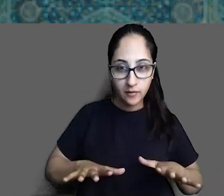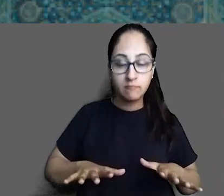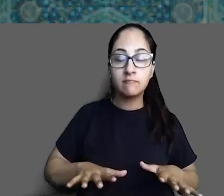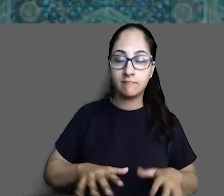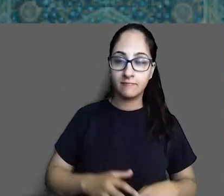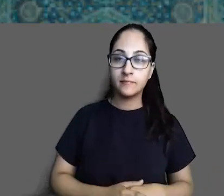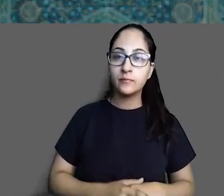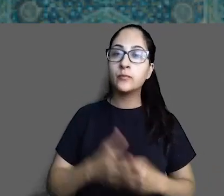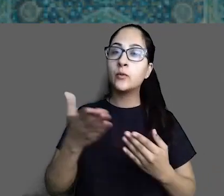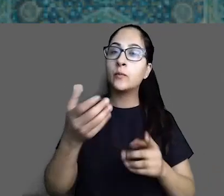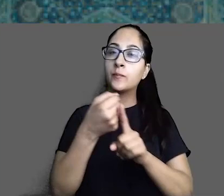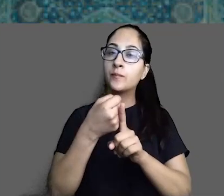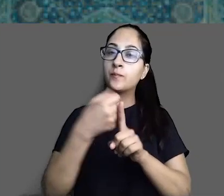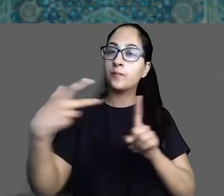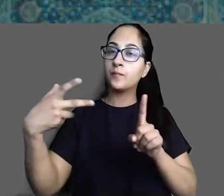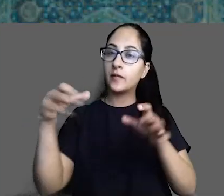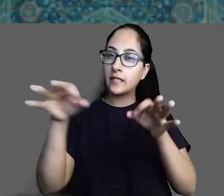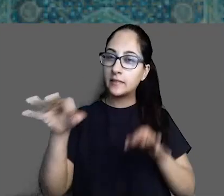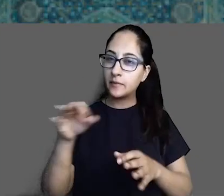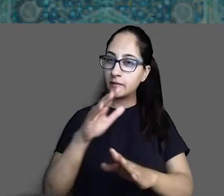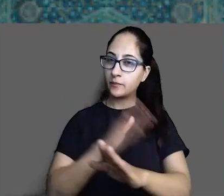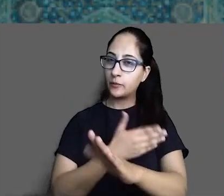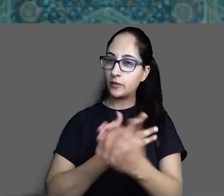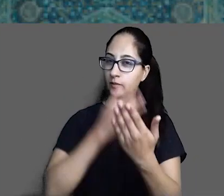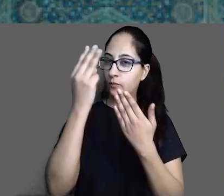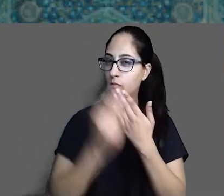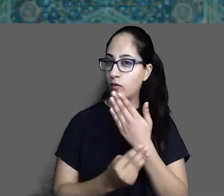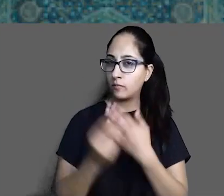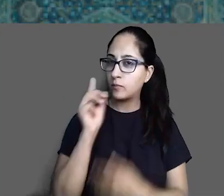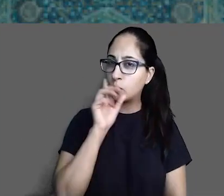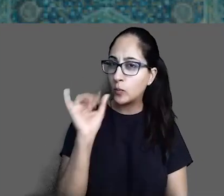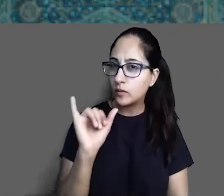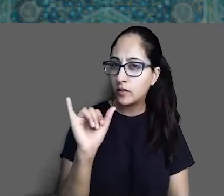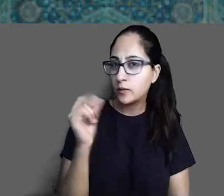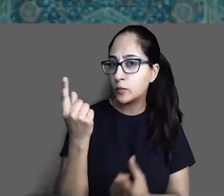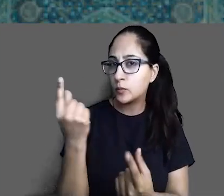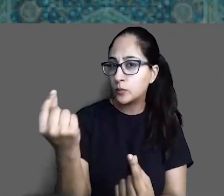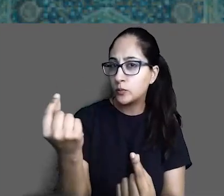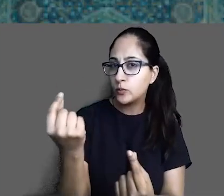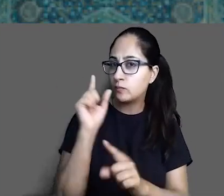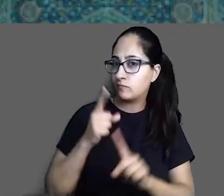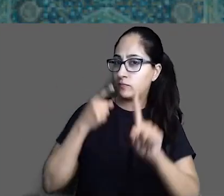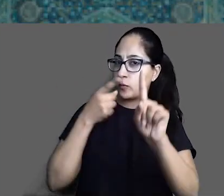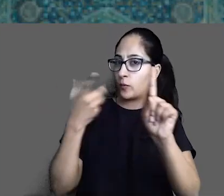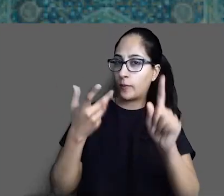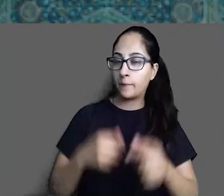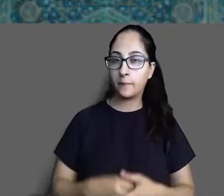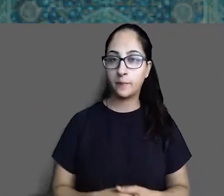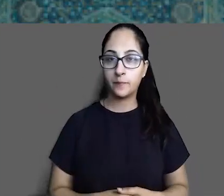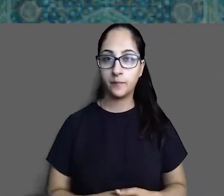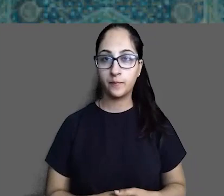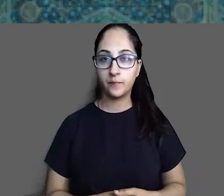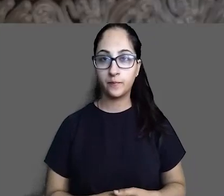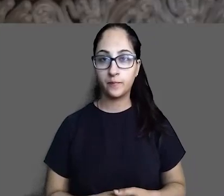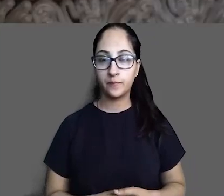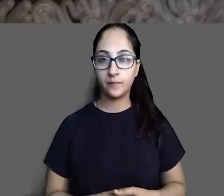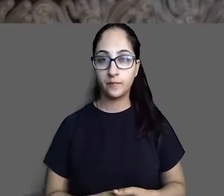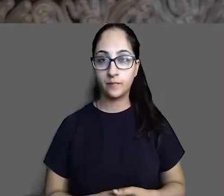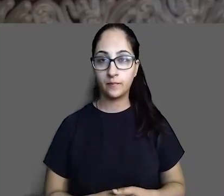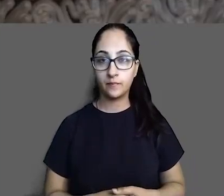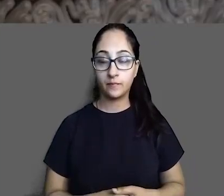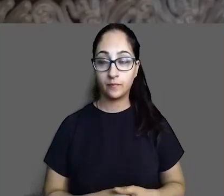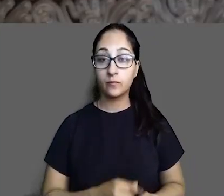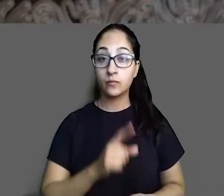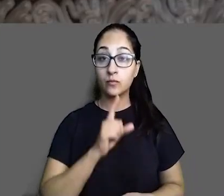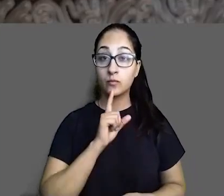what the music program is all about, especially for people who might not be familiar with it. What's your vision? How are you trying to carry out that vision? We've